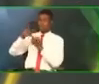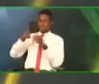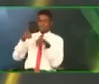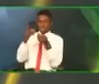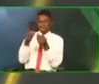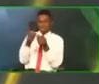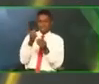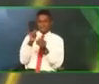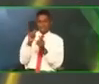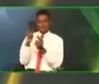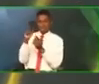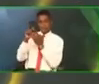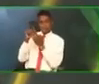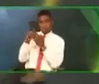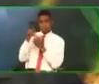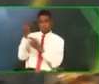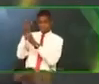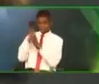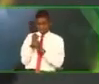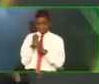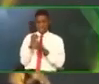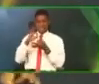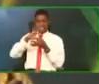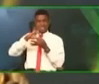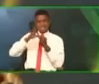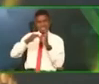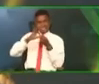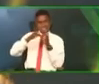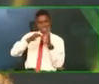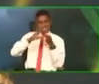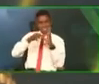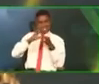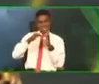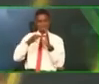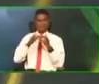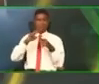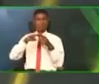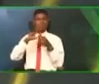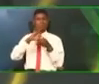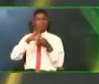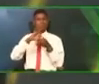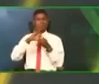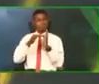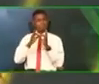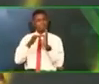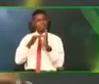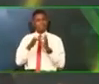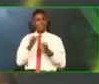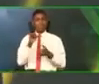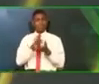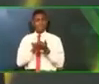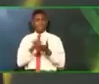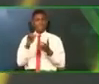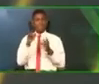have received in your spirit vocabulary expressions so that understanding can